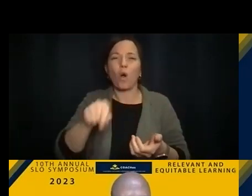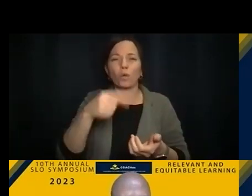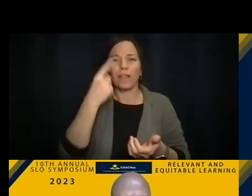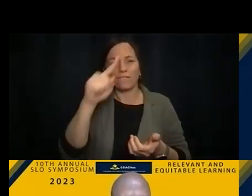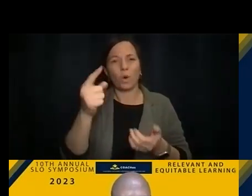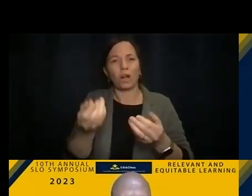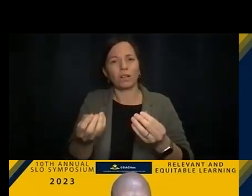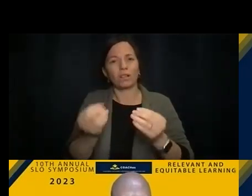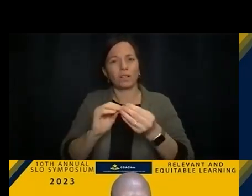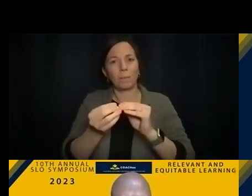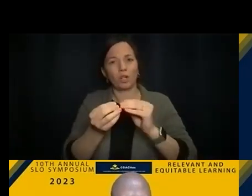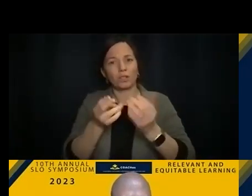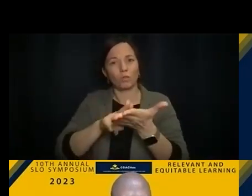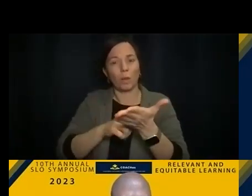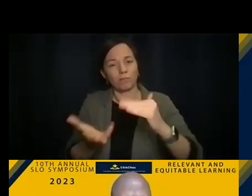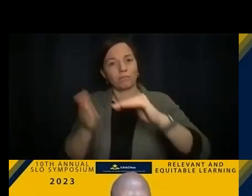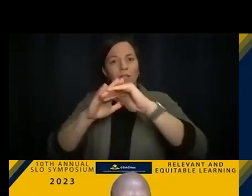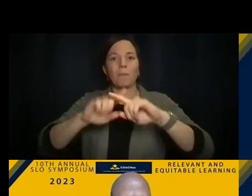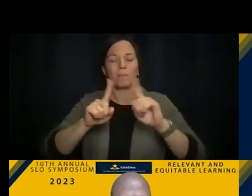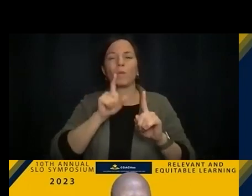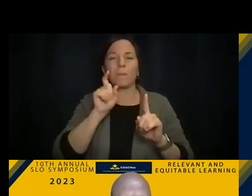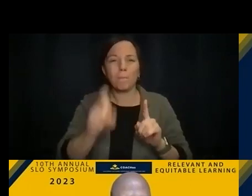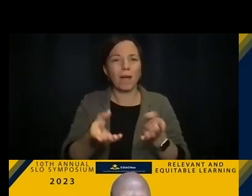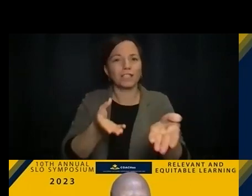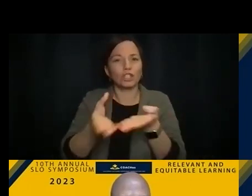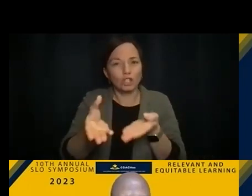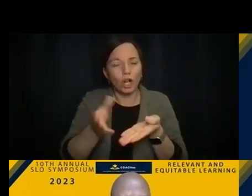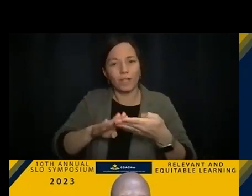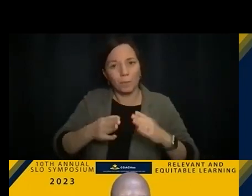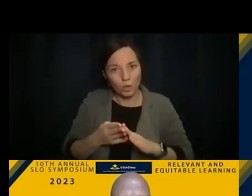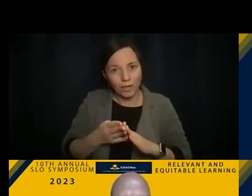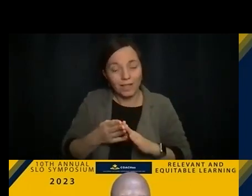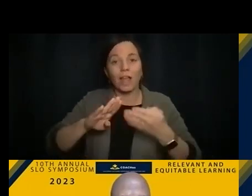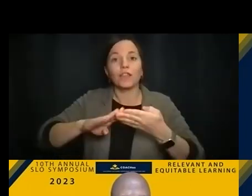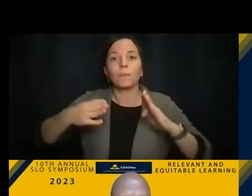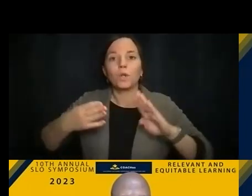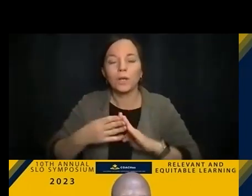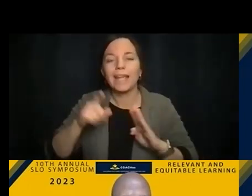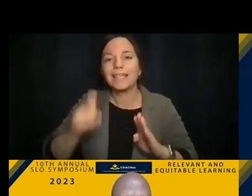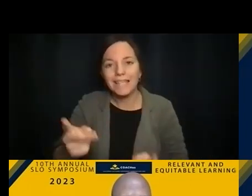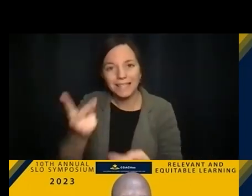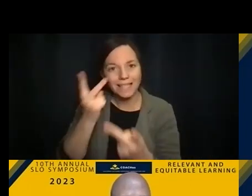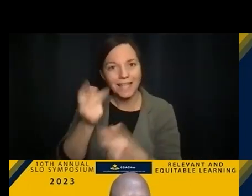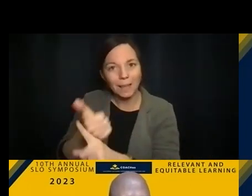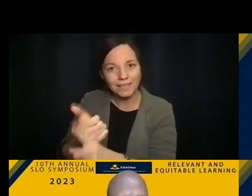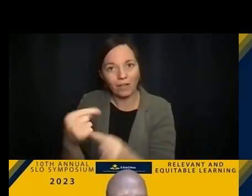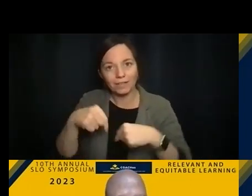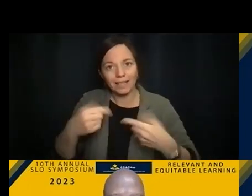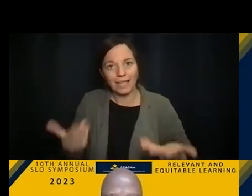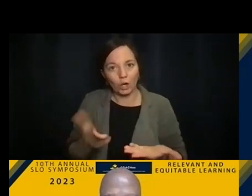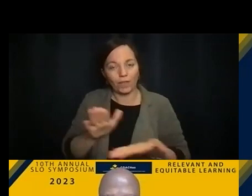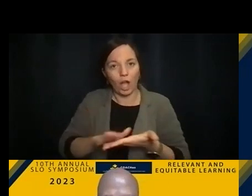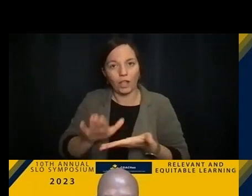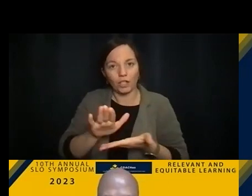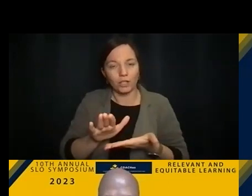our communities, our communities have to see themselves in us. And a huge part of that is the marketing effort. And then for us as practitioners, it's got to